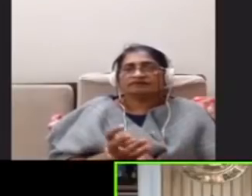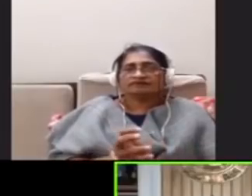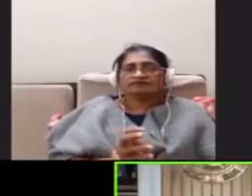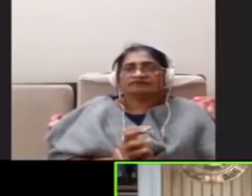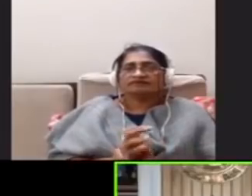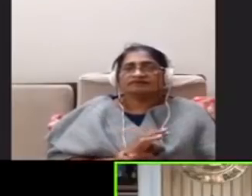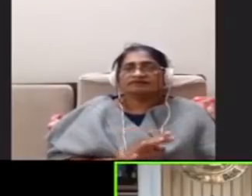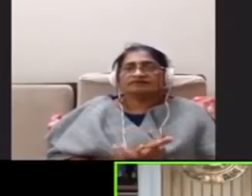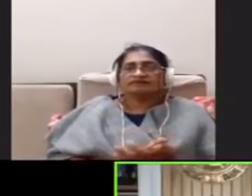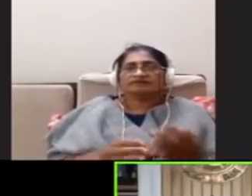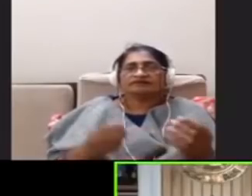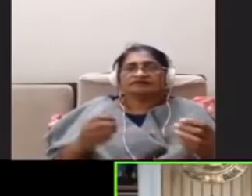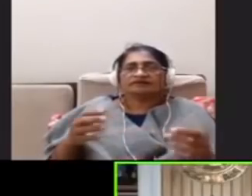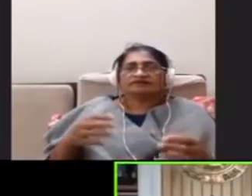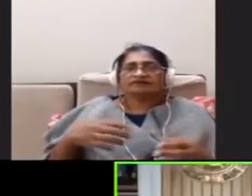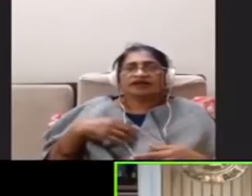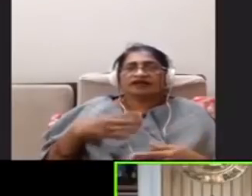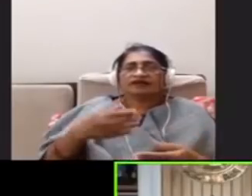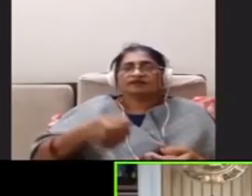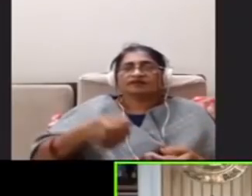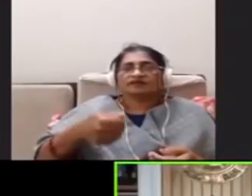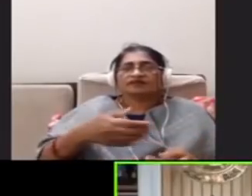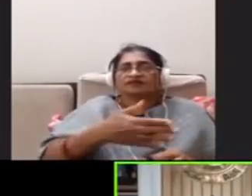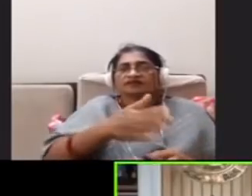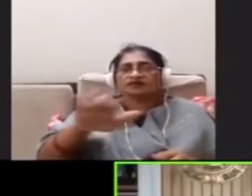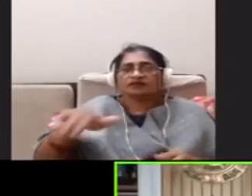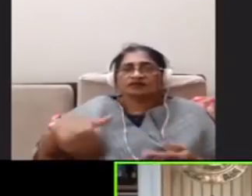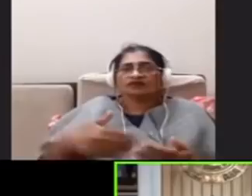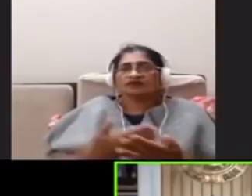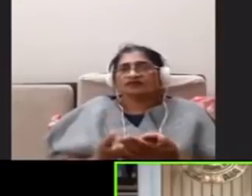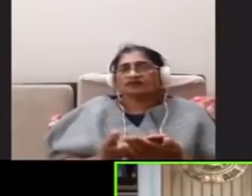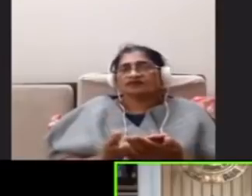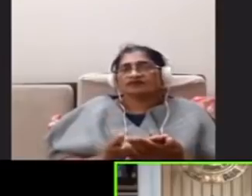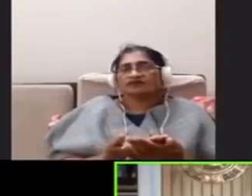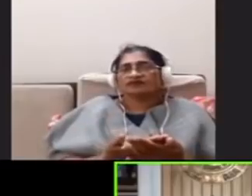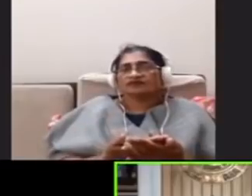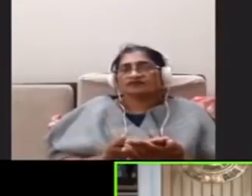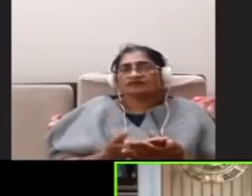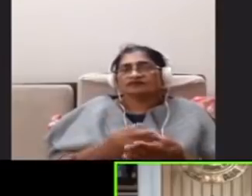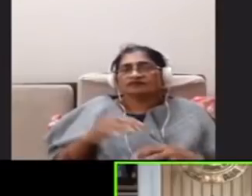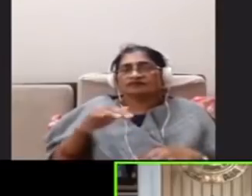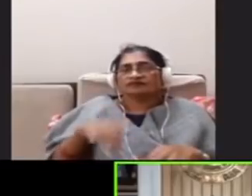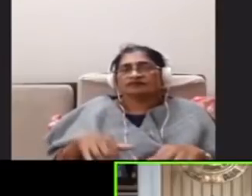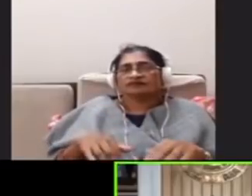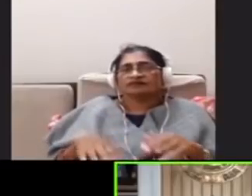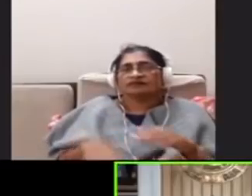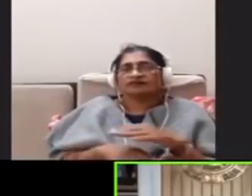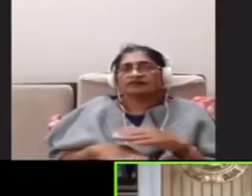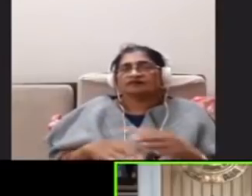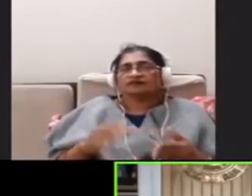Greetings to all of you. Gives me great pleasure to be on this forum sharing my thoughts.